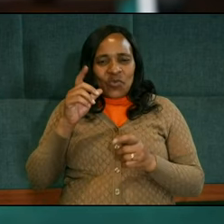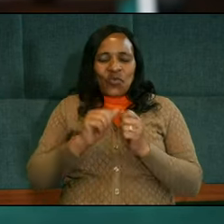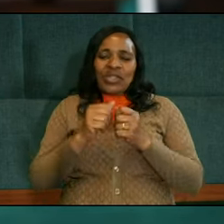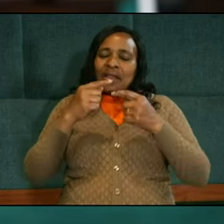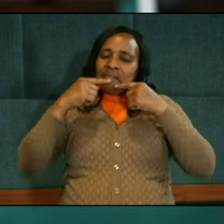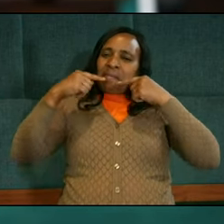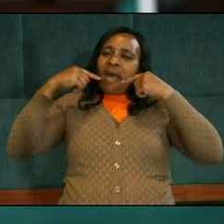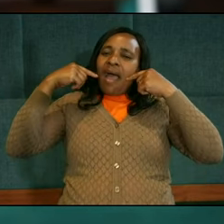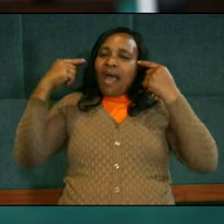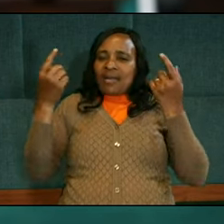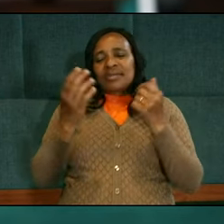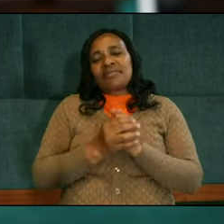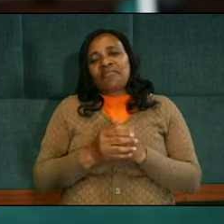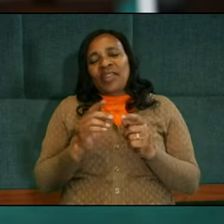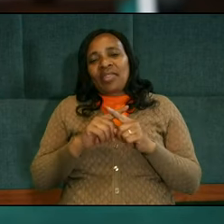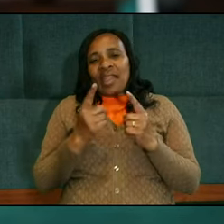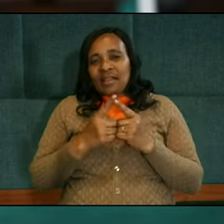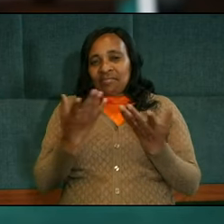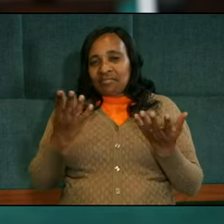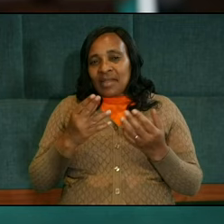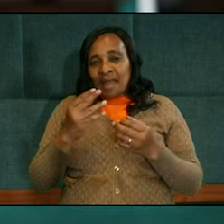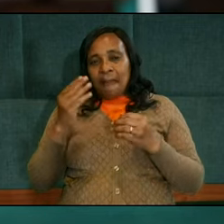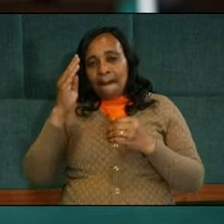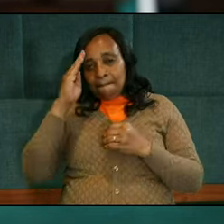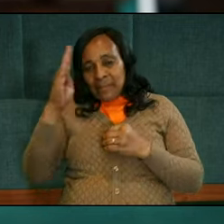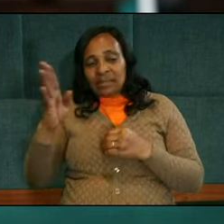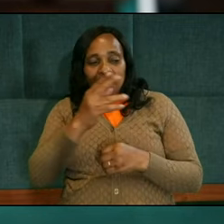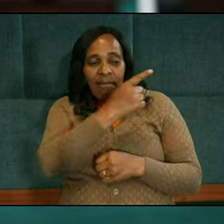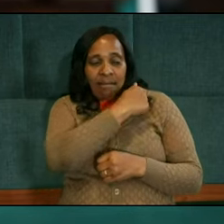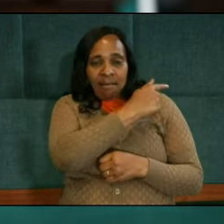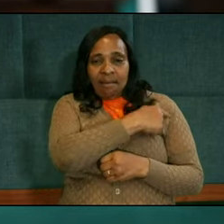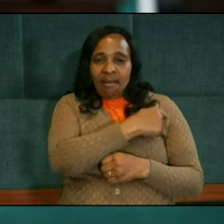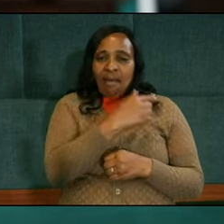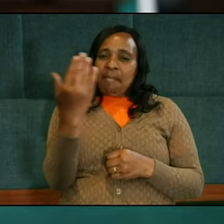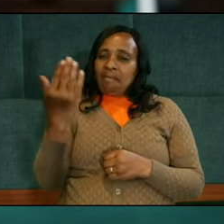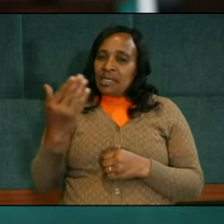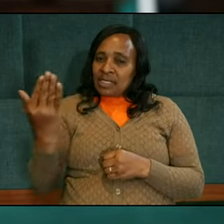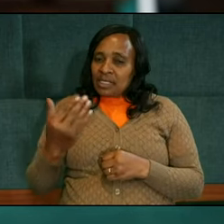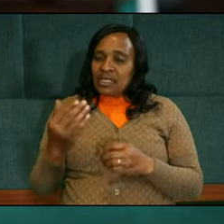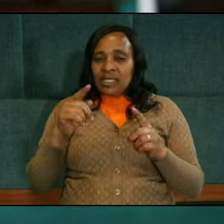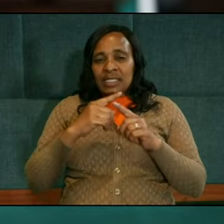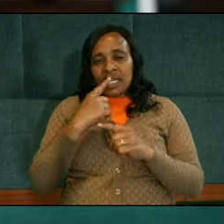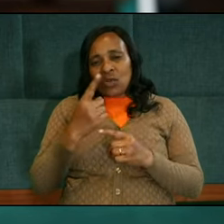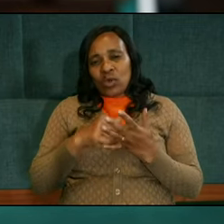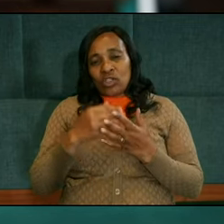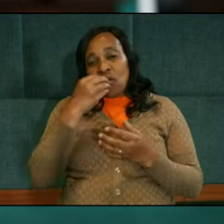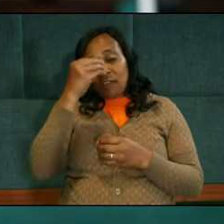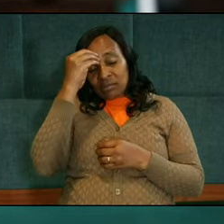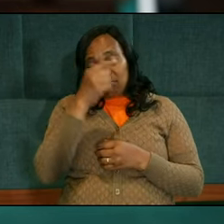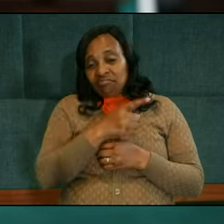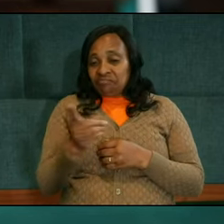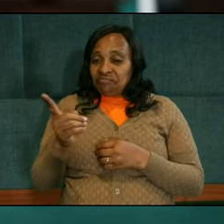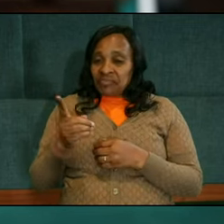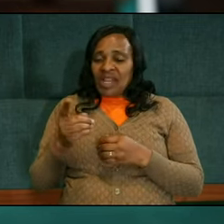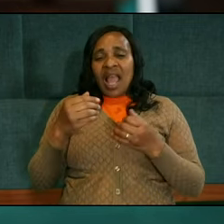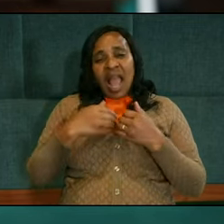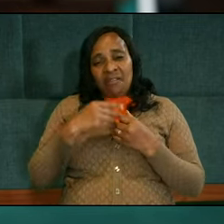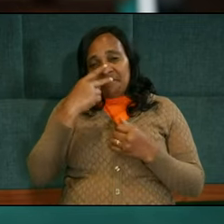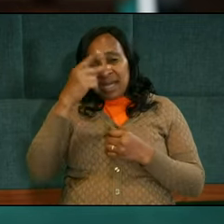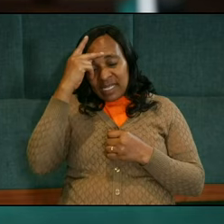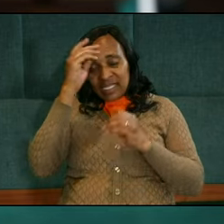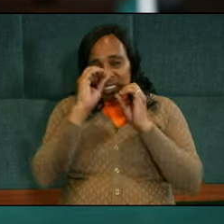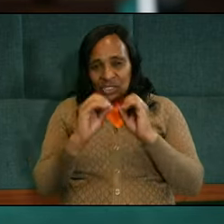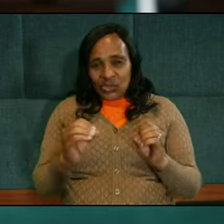smiles. Then the master guide preached a short sermon. He told the orphans that even though they didn't have any